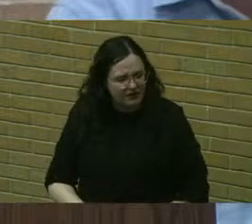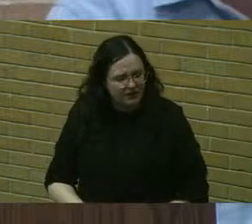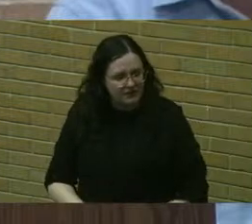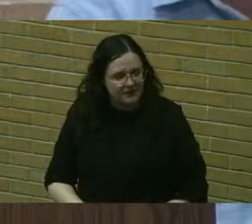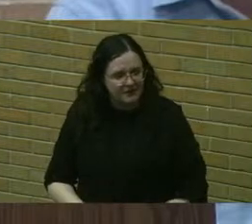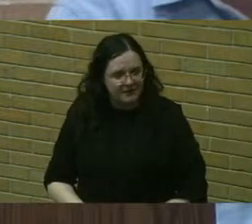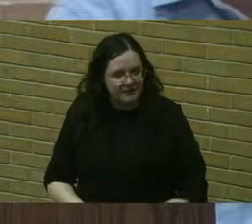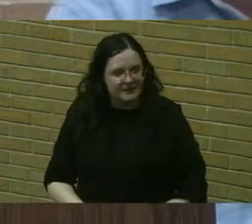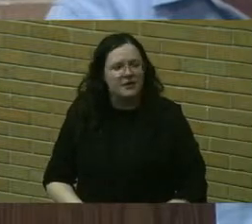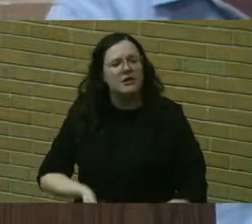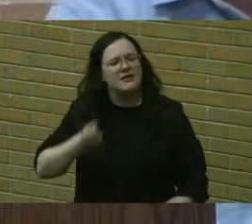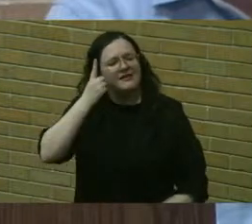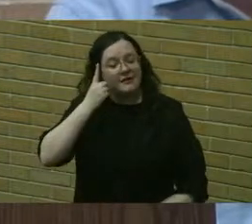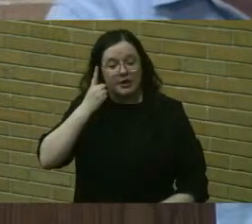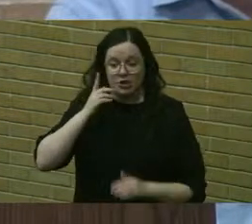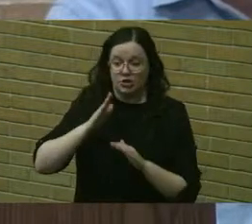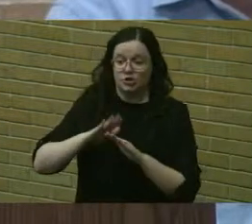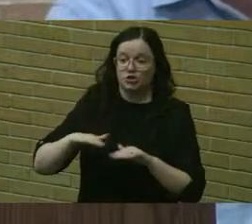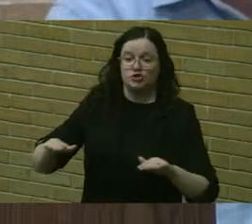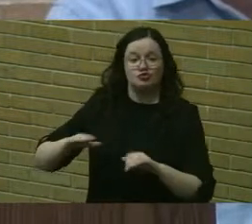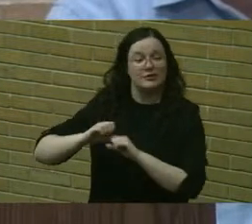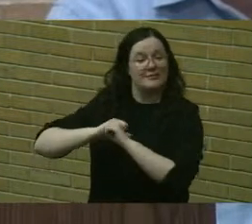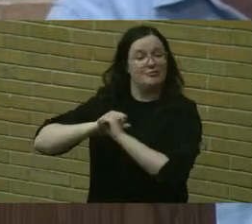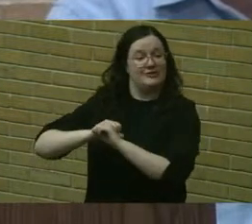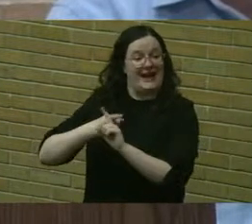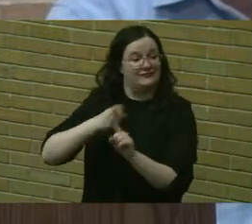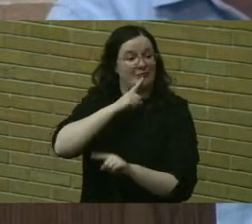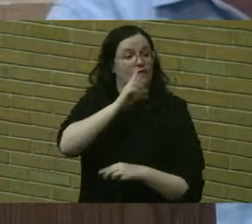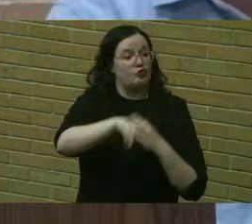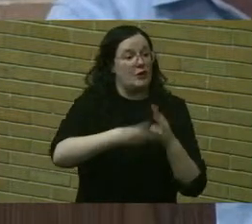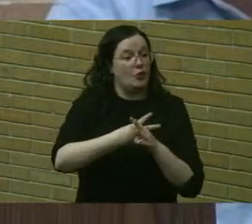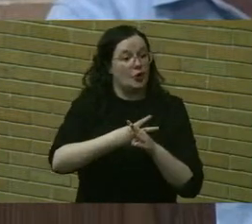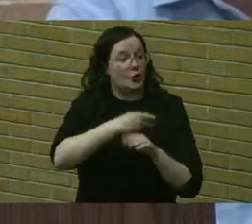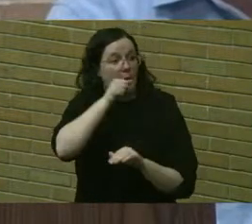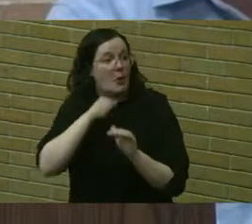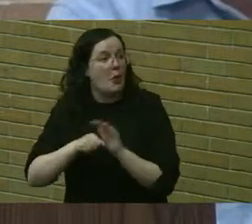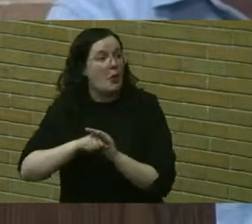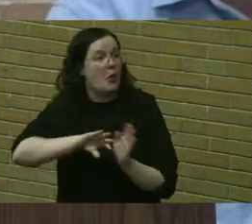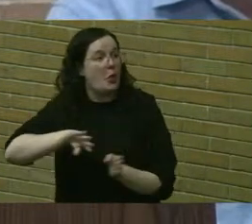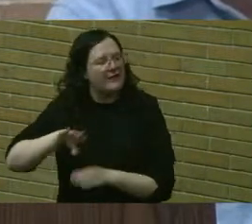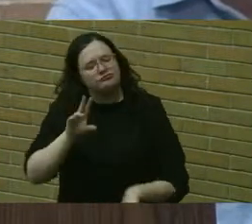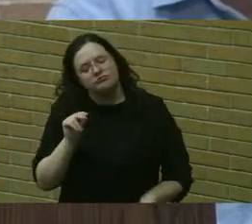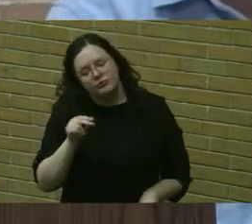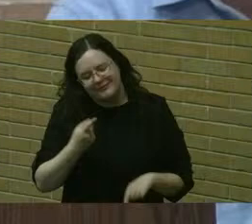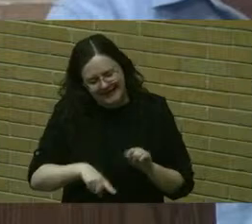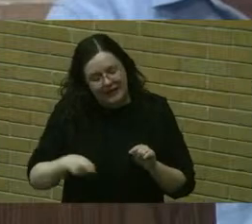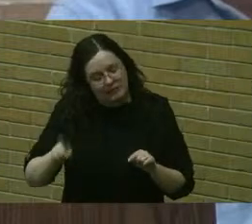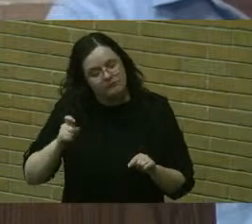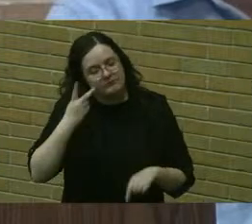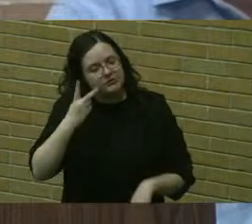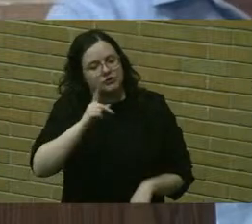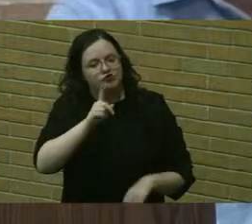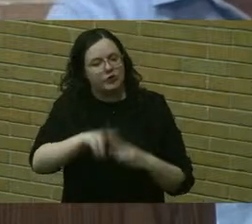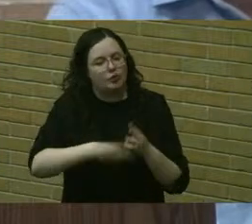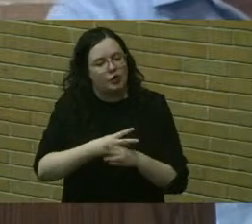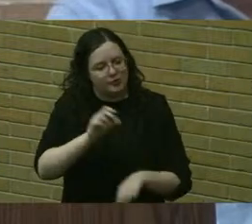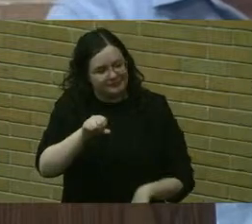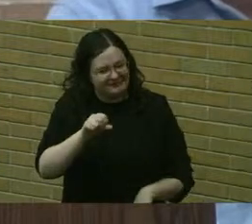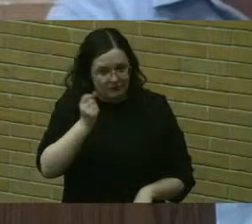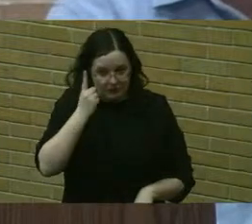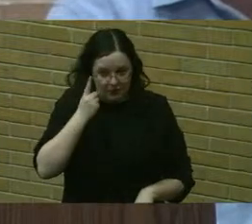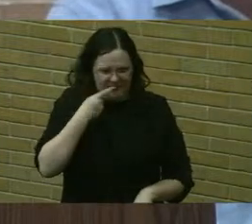the children from reality, I don't want them to be violated or aggressed upon